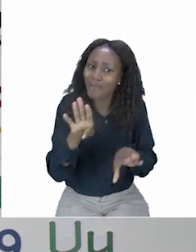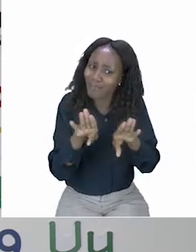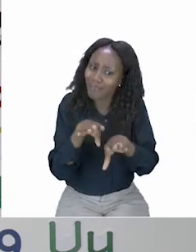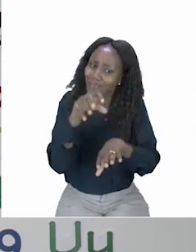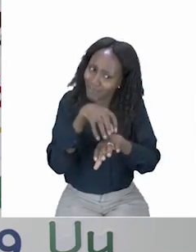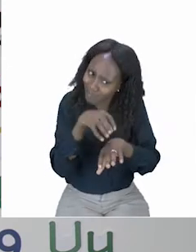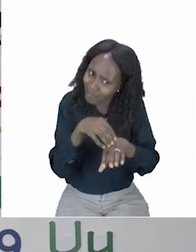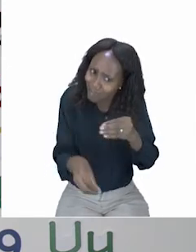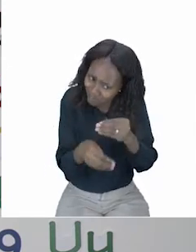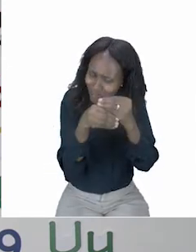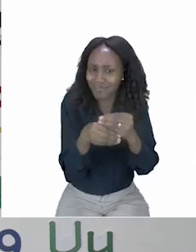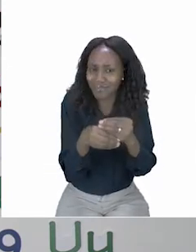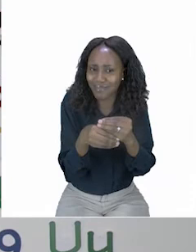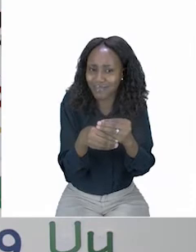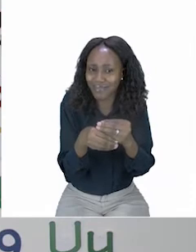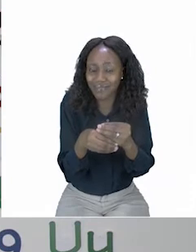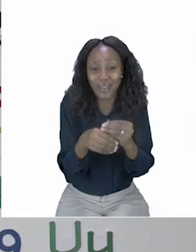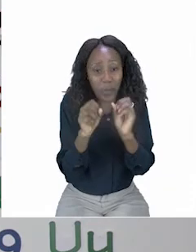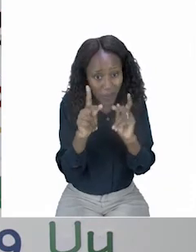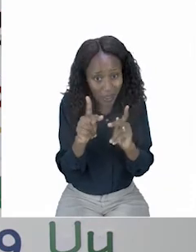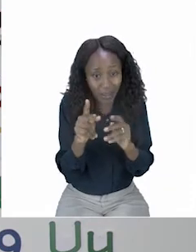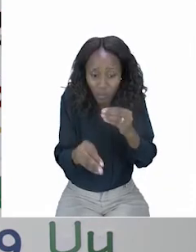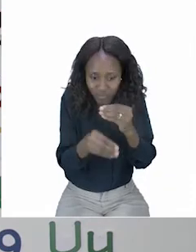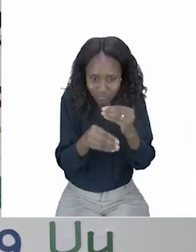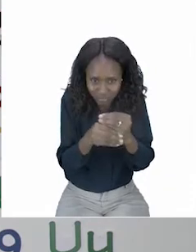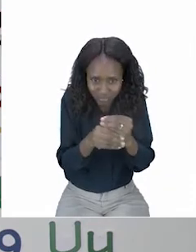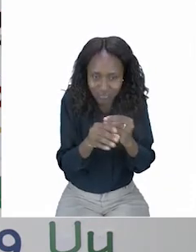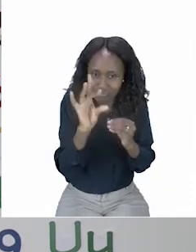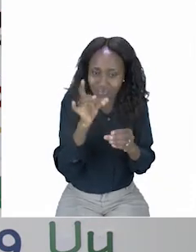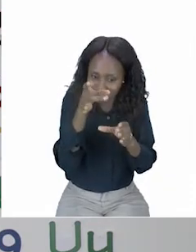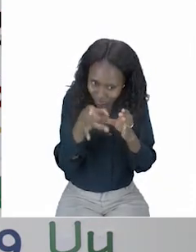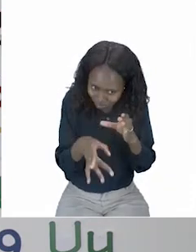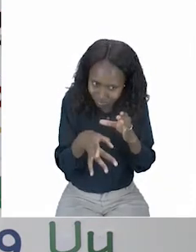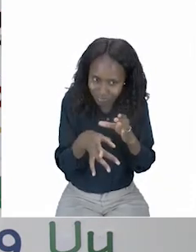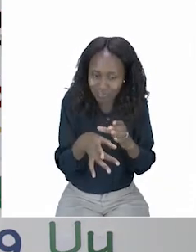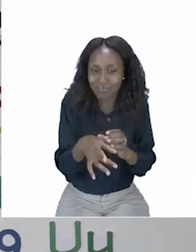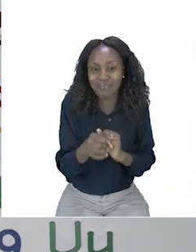to bake a cake. So we are going to draw 4 more eggs.